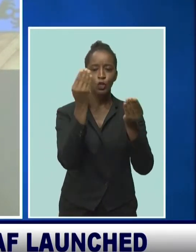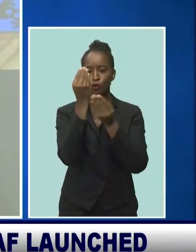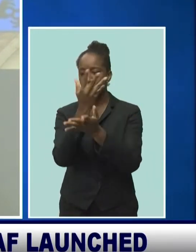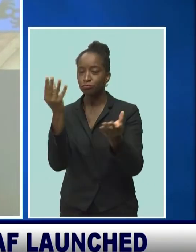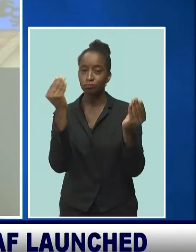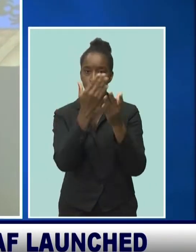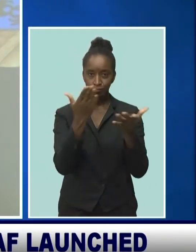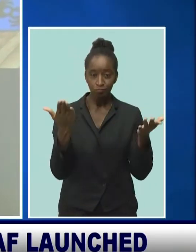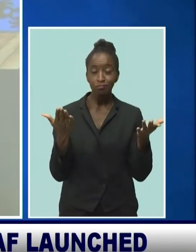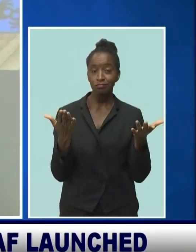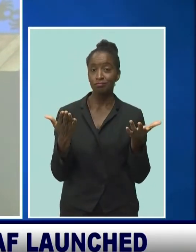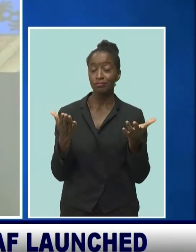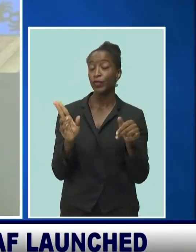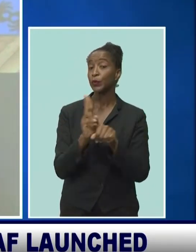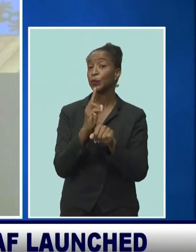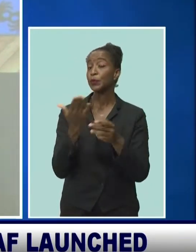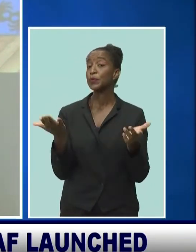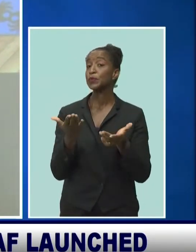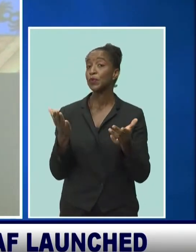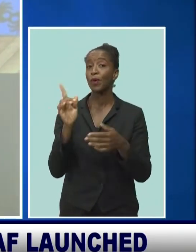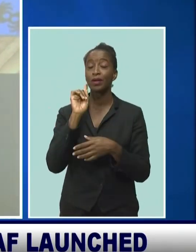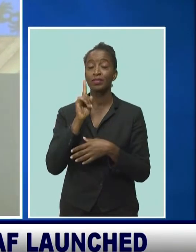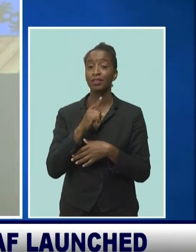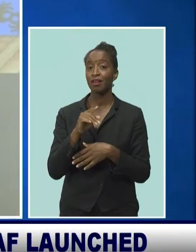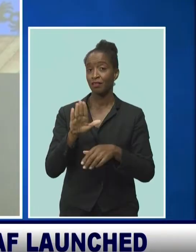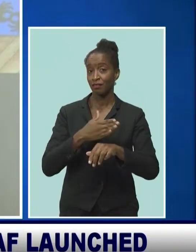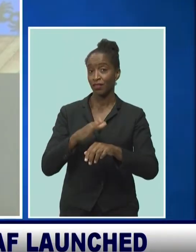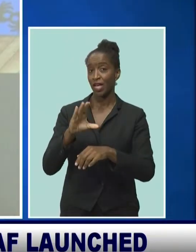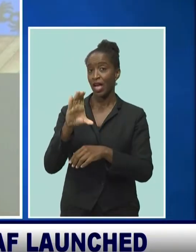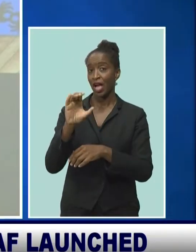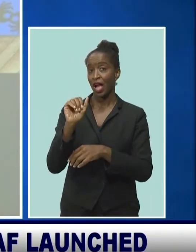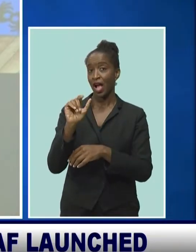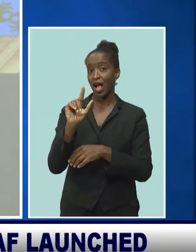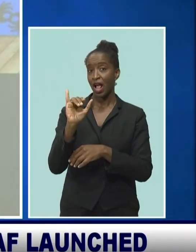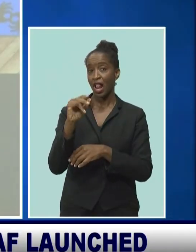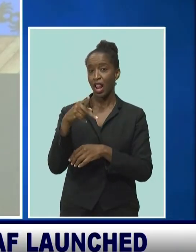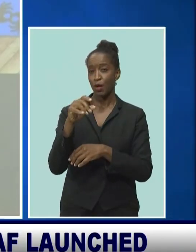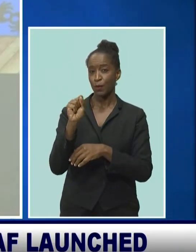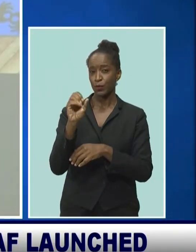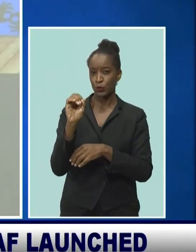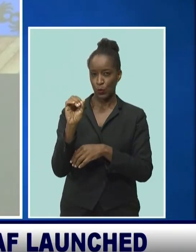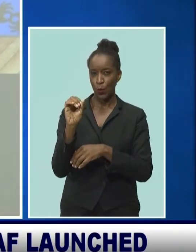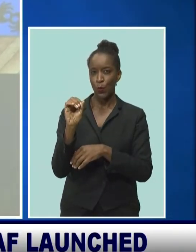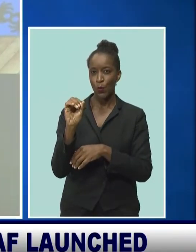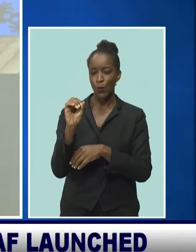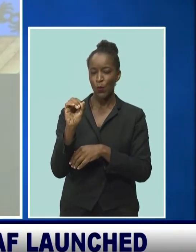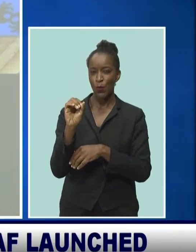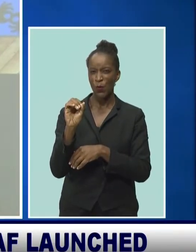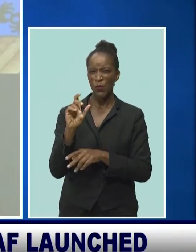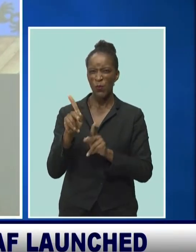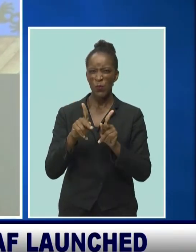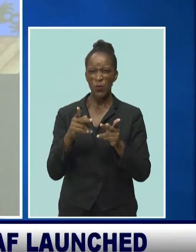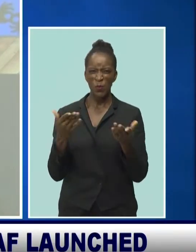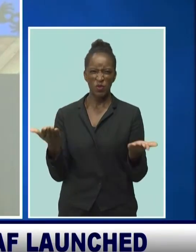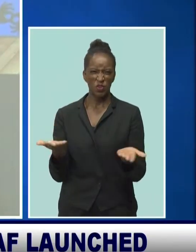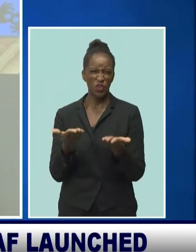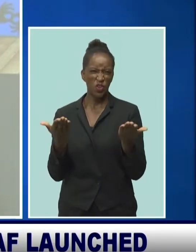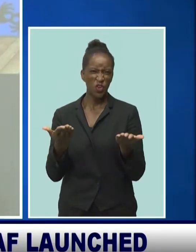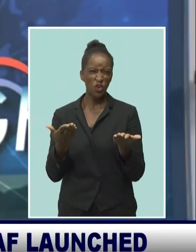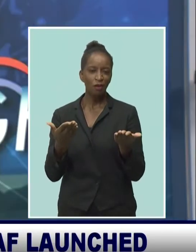a calypso which is a medium of all Barbadians, they say that West Indians are born with a rhythm in their soul.